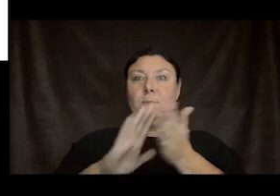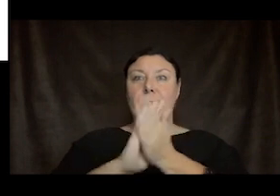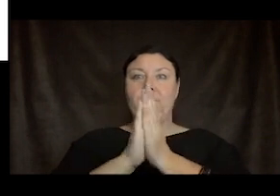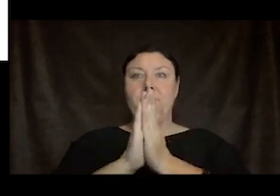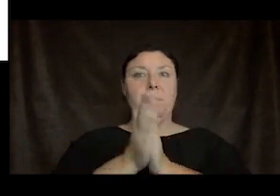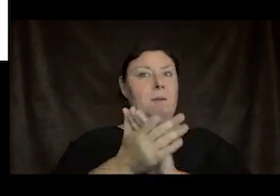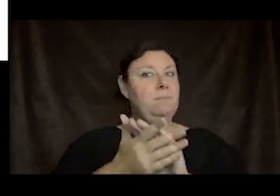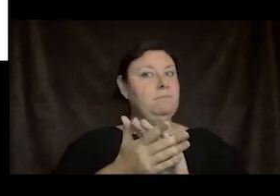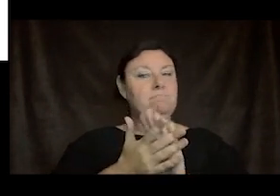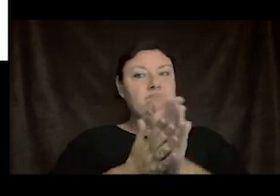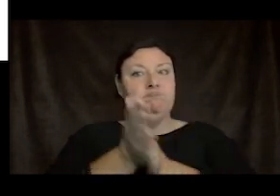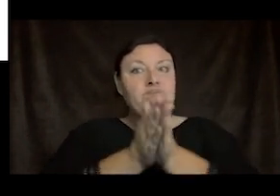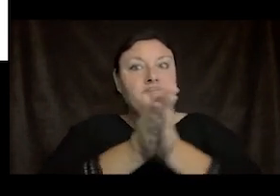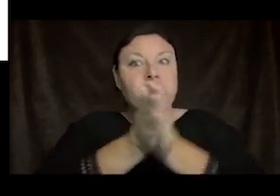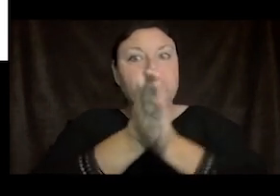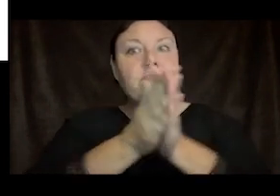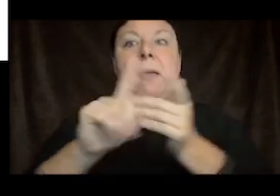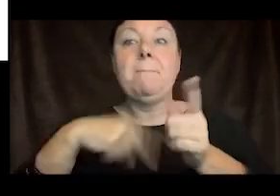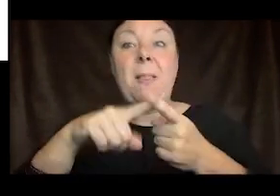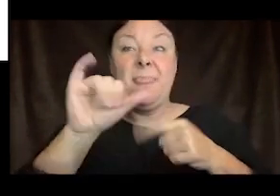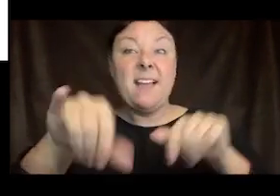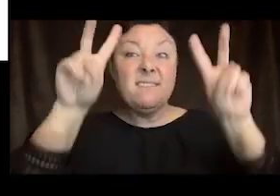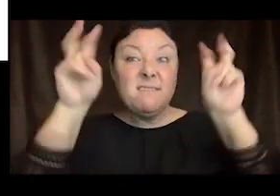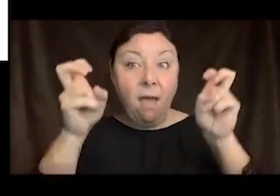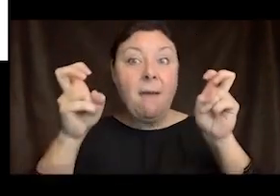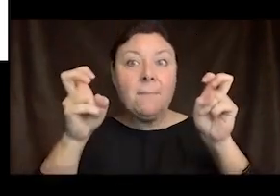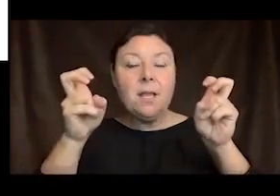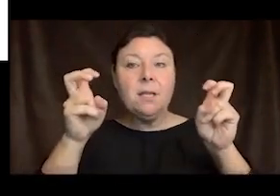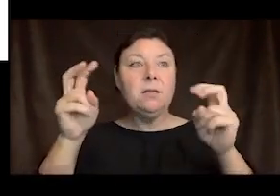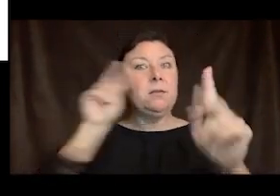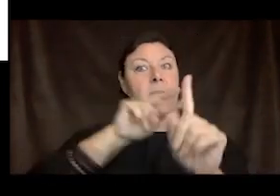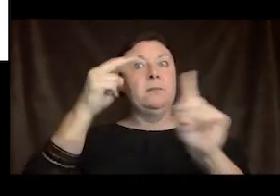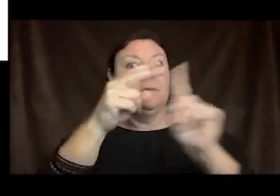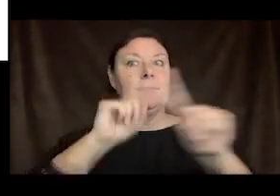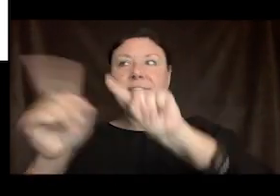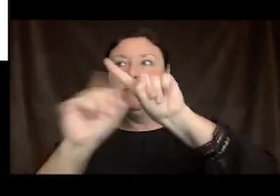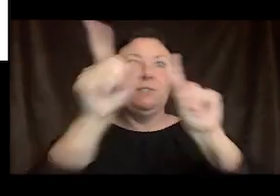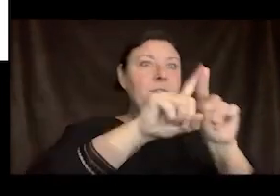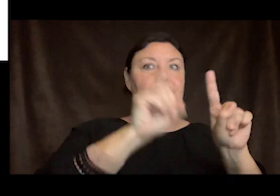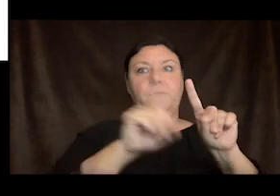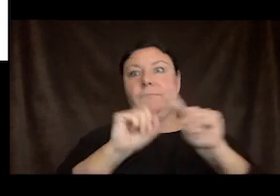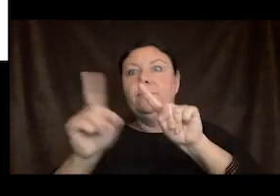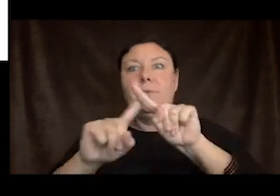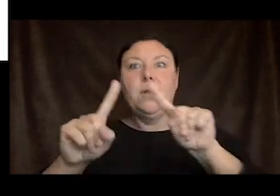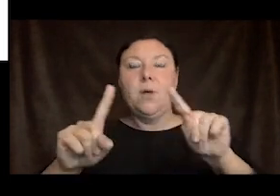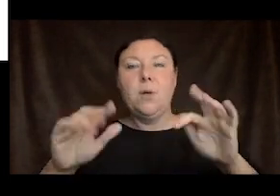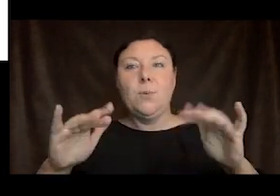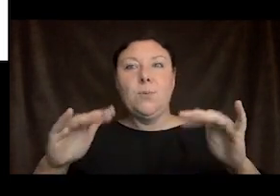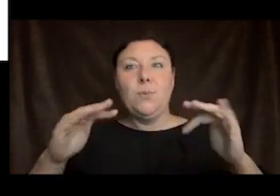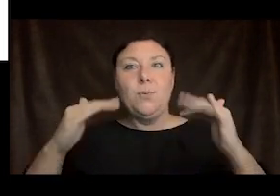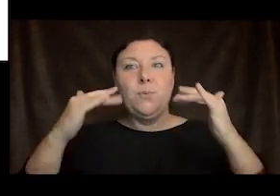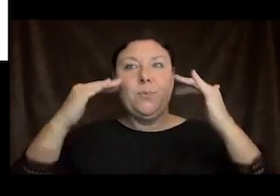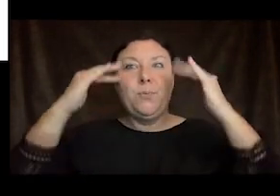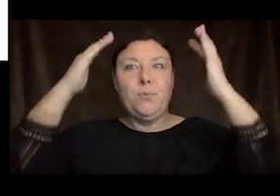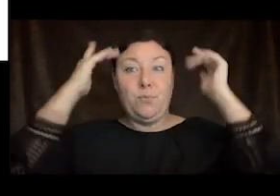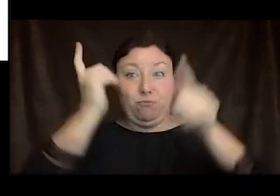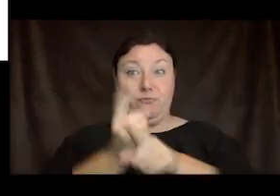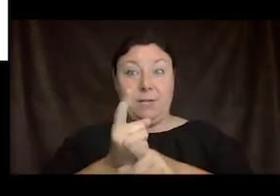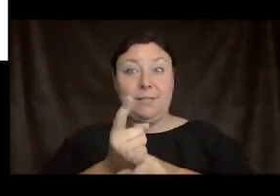passionate about a topic and sharing views differently, then tensions can be